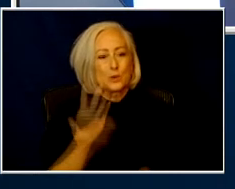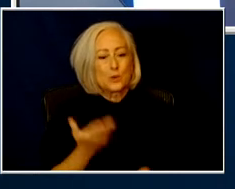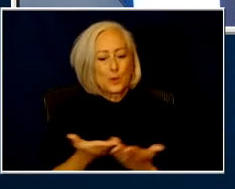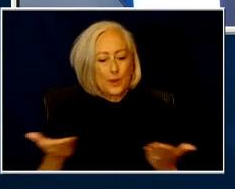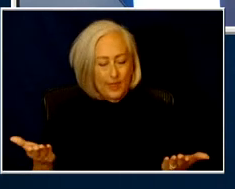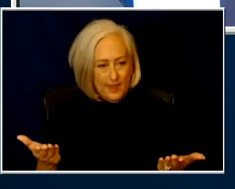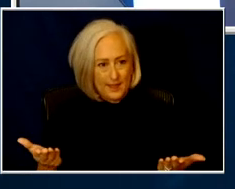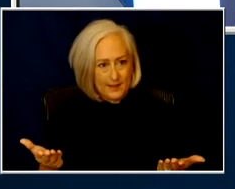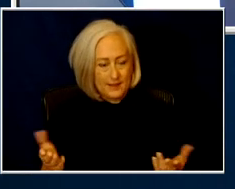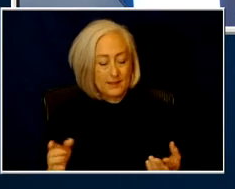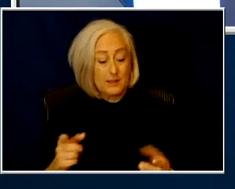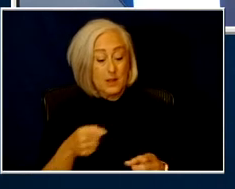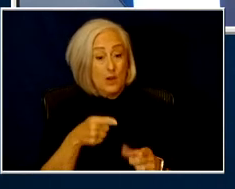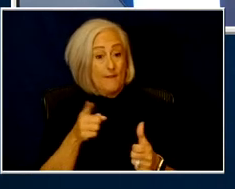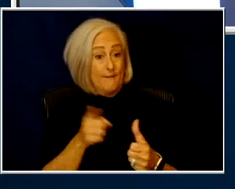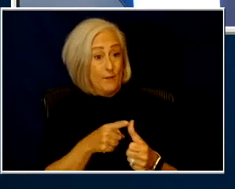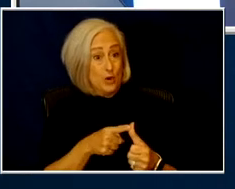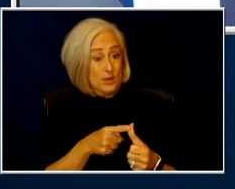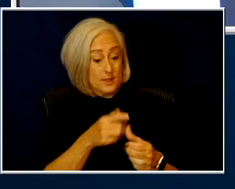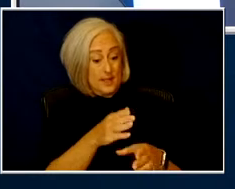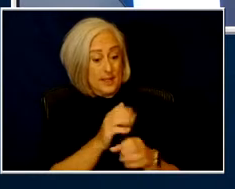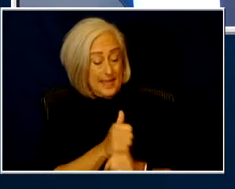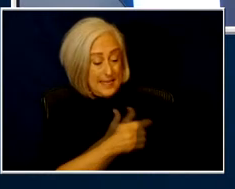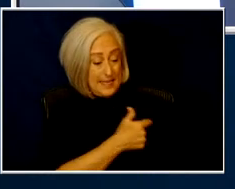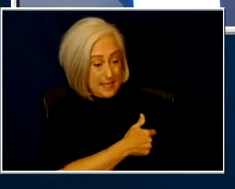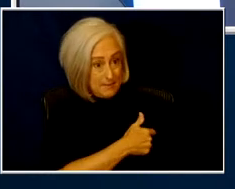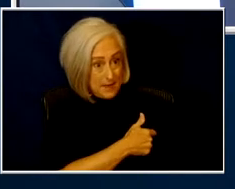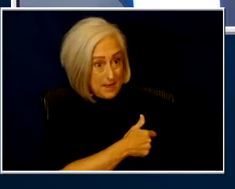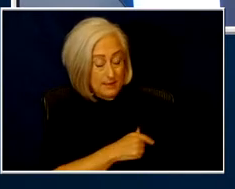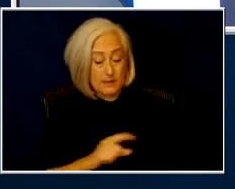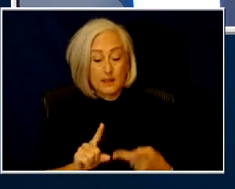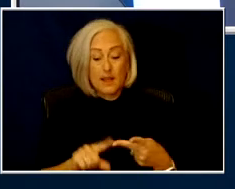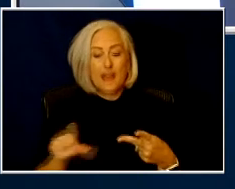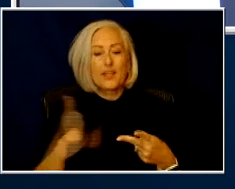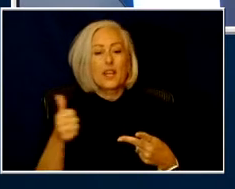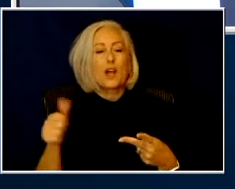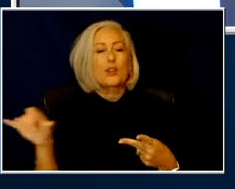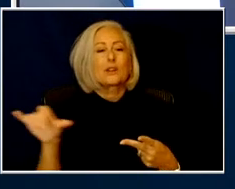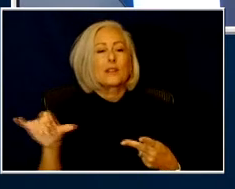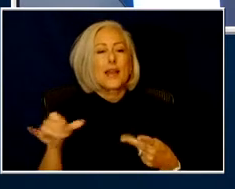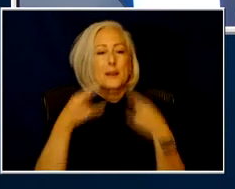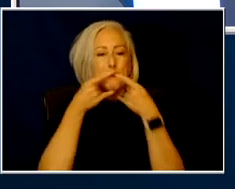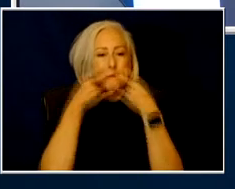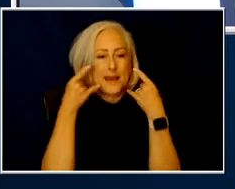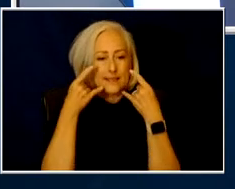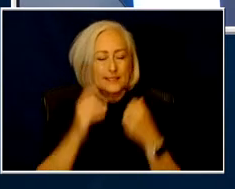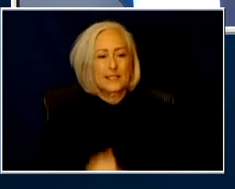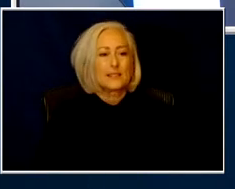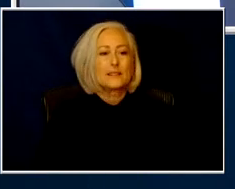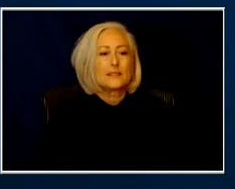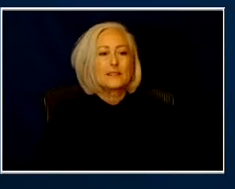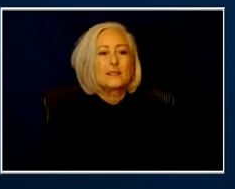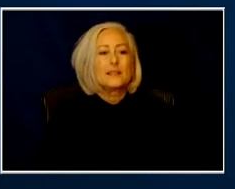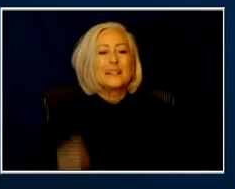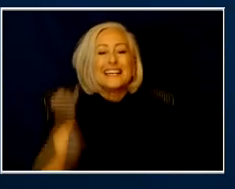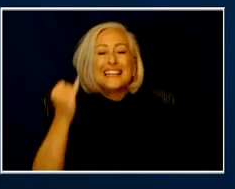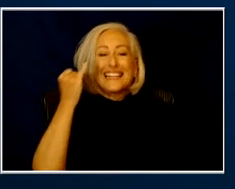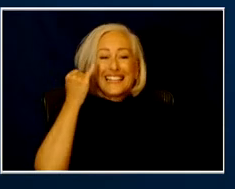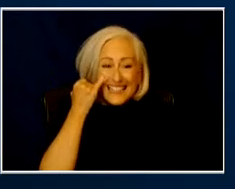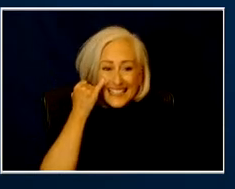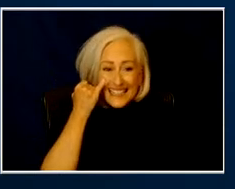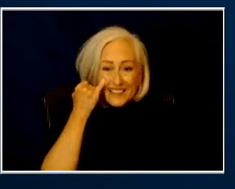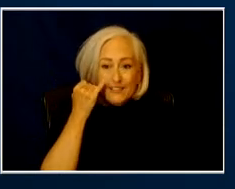immunized and other precautions like new masking so if you were to